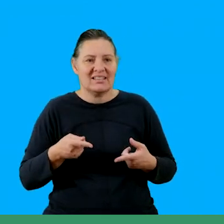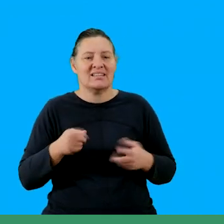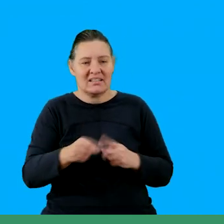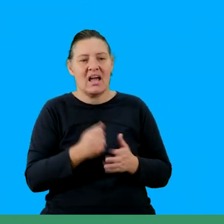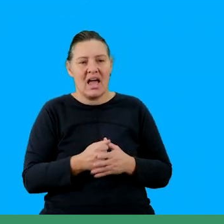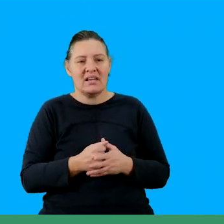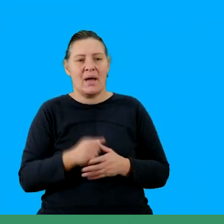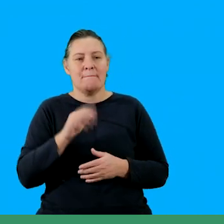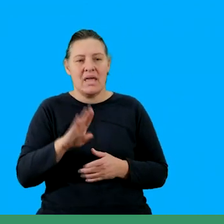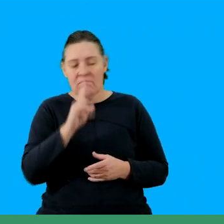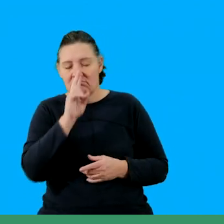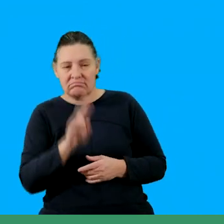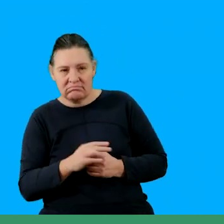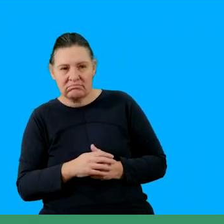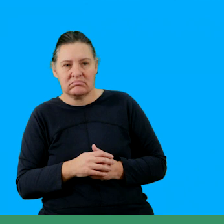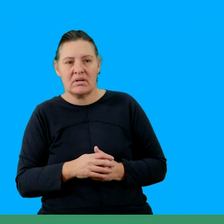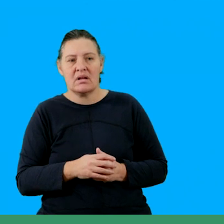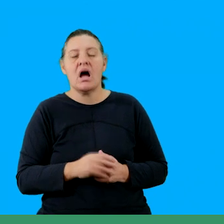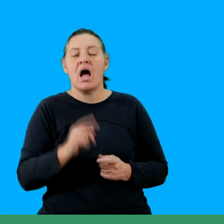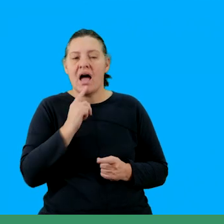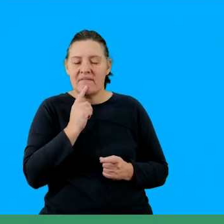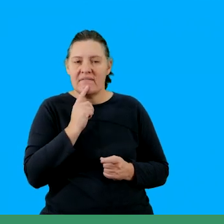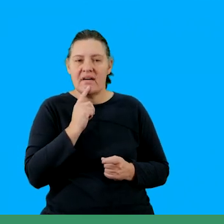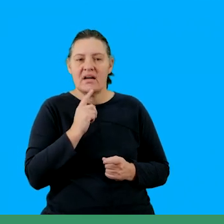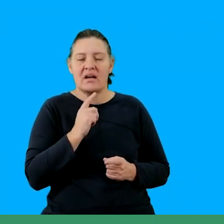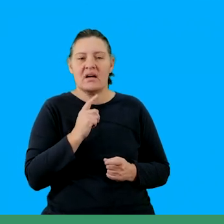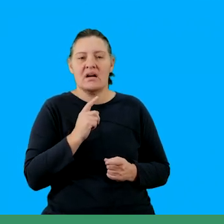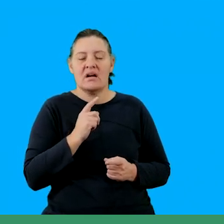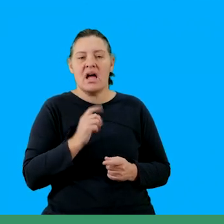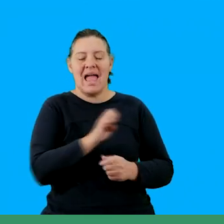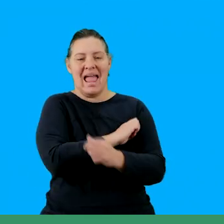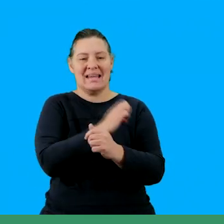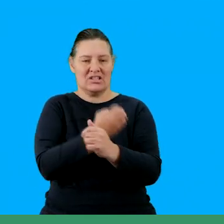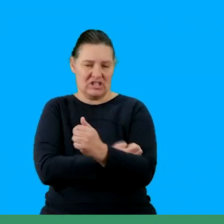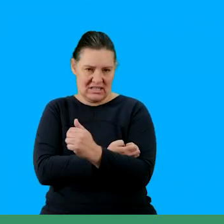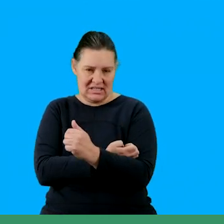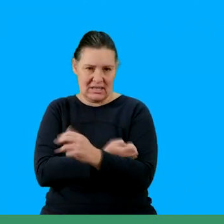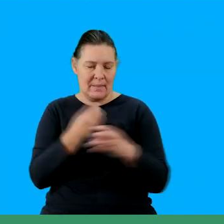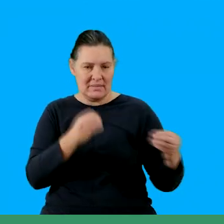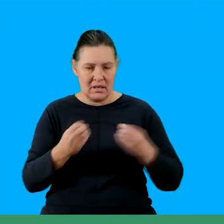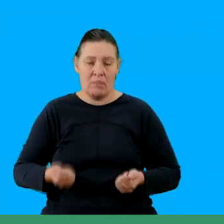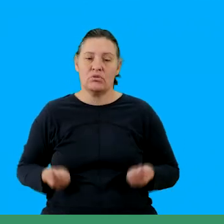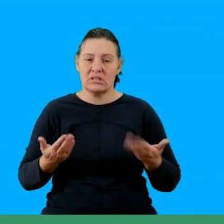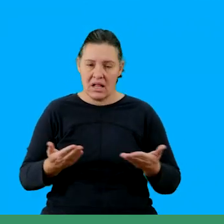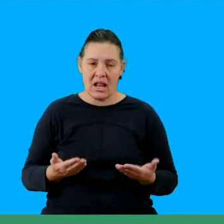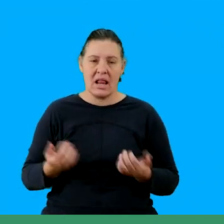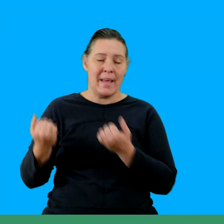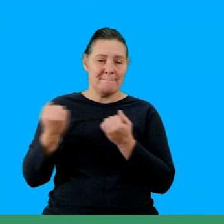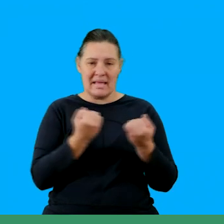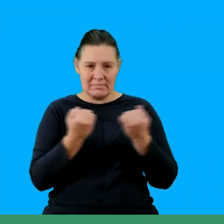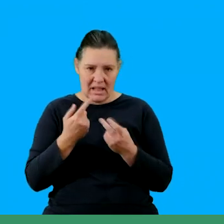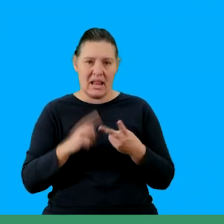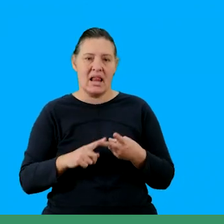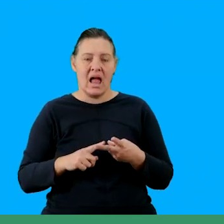have B. With your B, we are looking into Super Energy enterprise, which produces maize